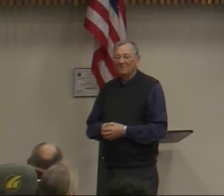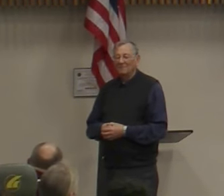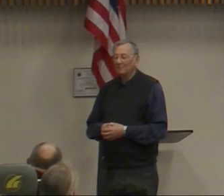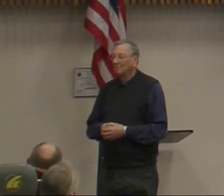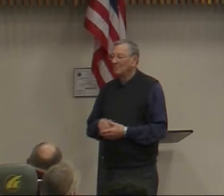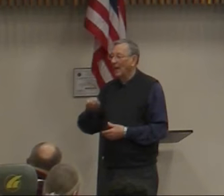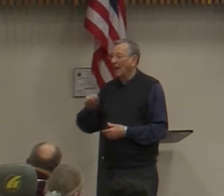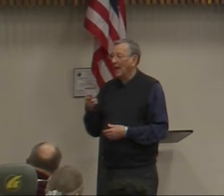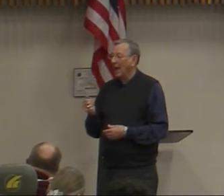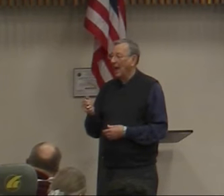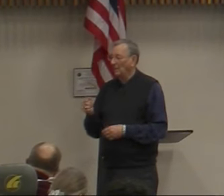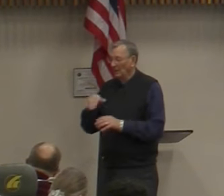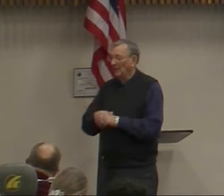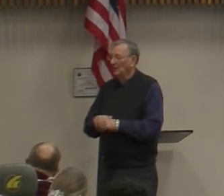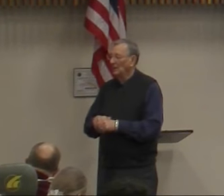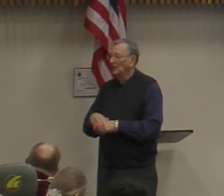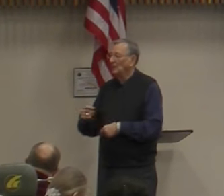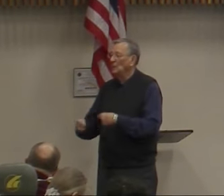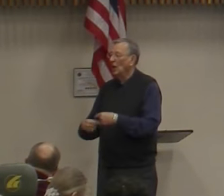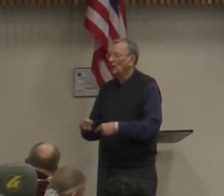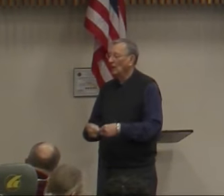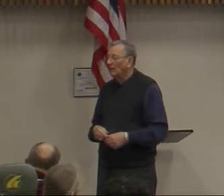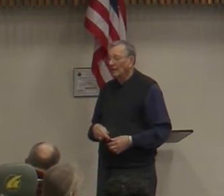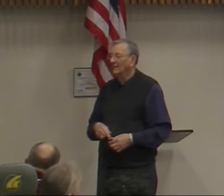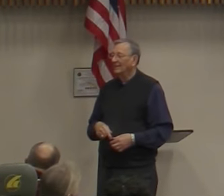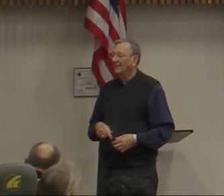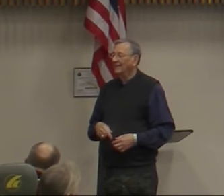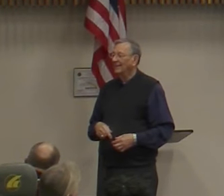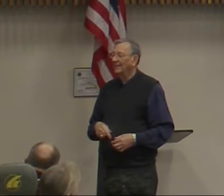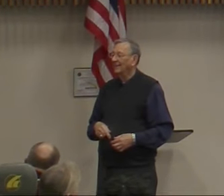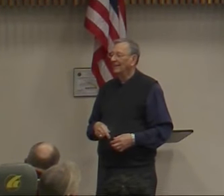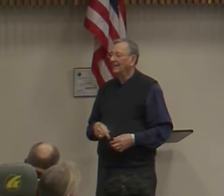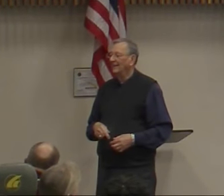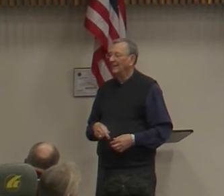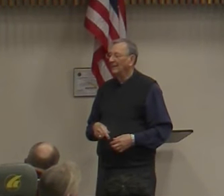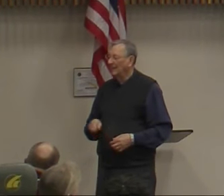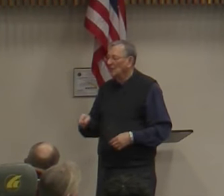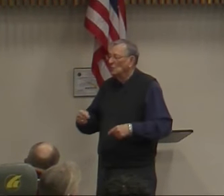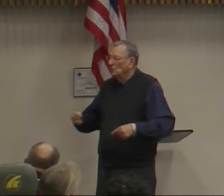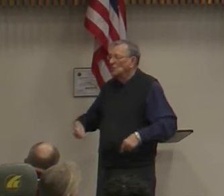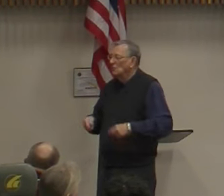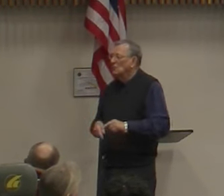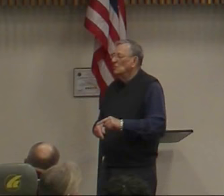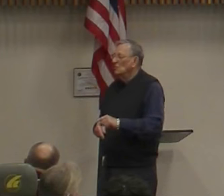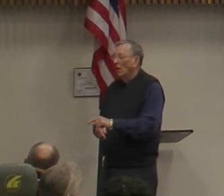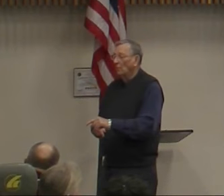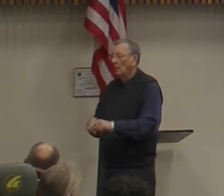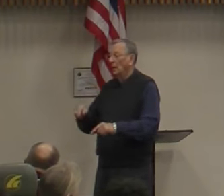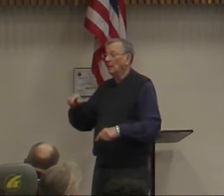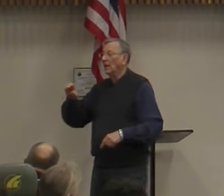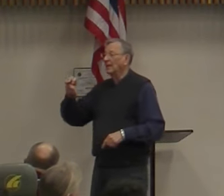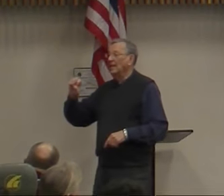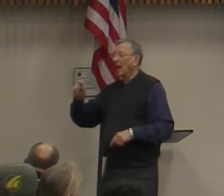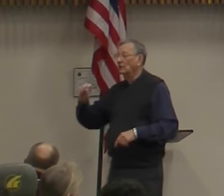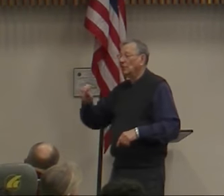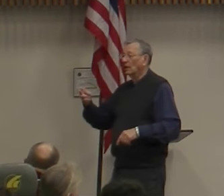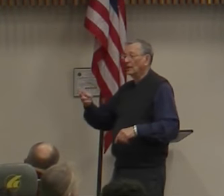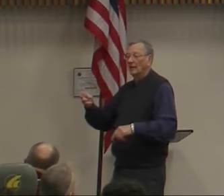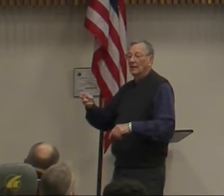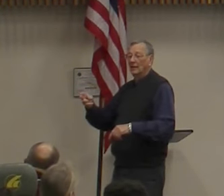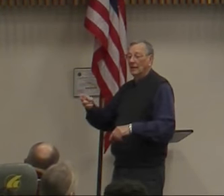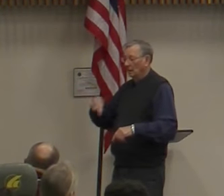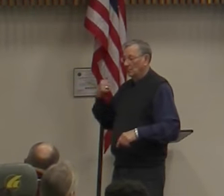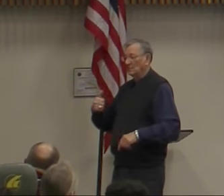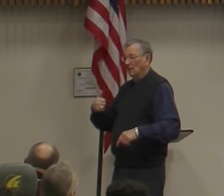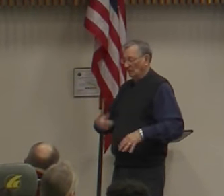And then Ahab runs and beats the chariot of the king.